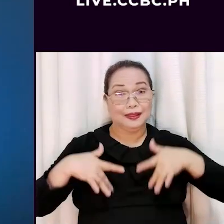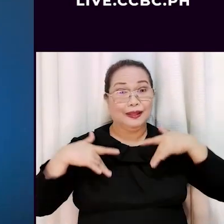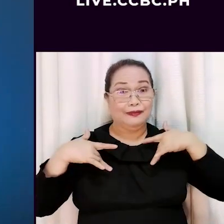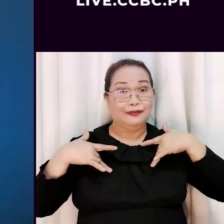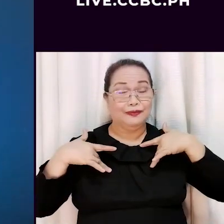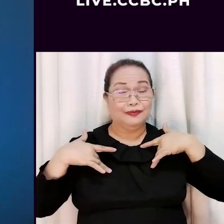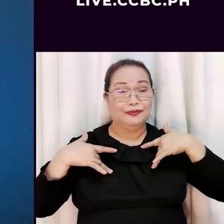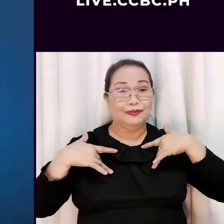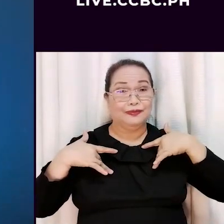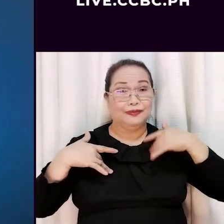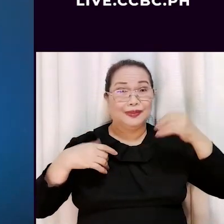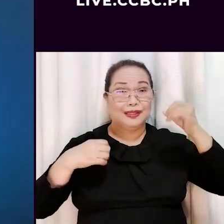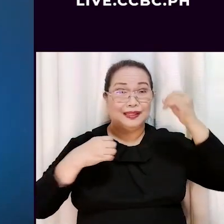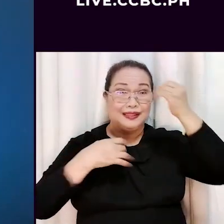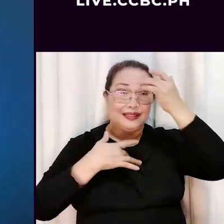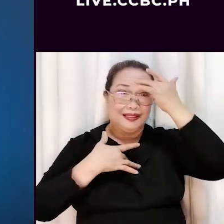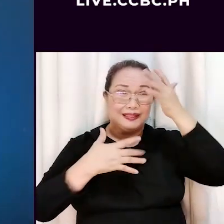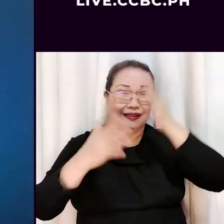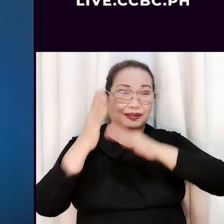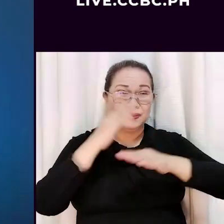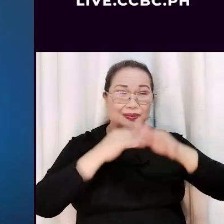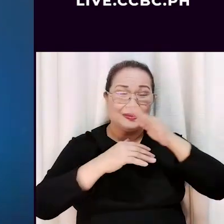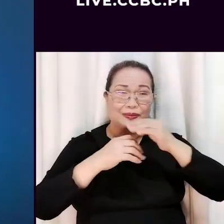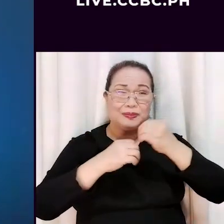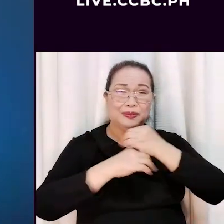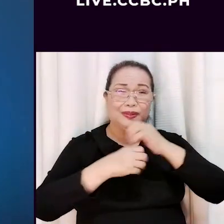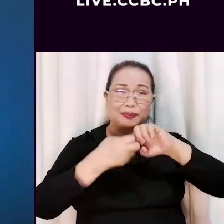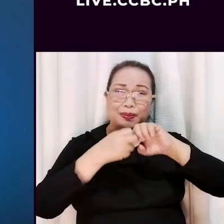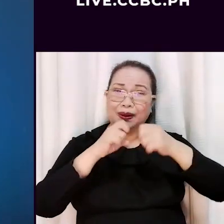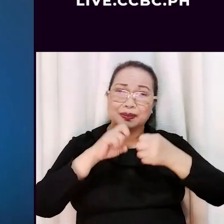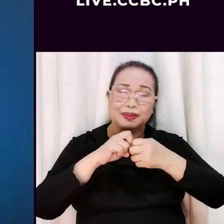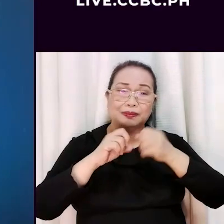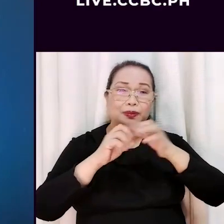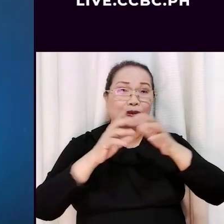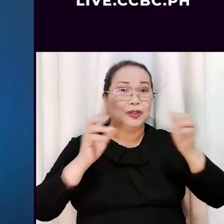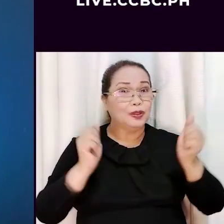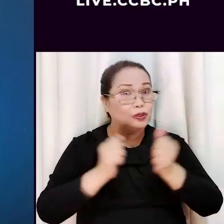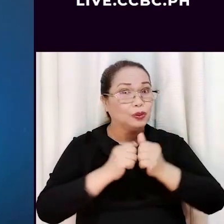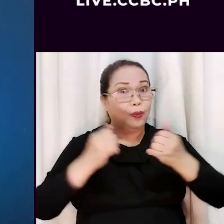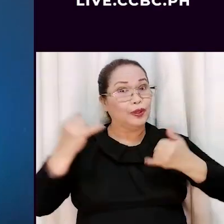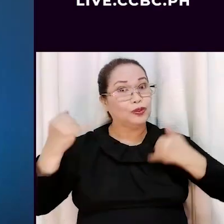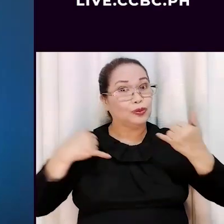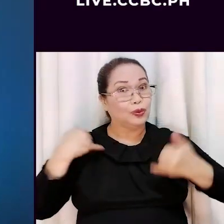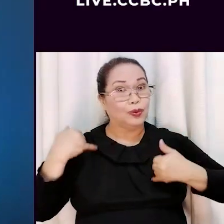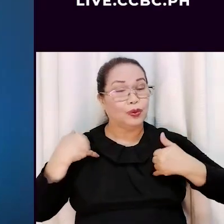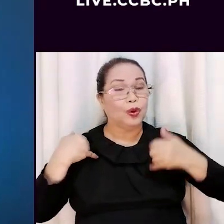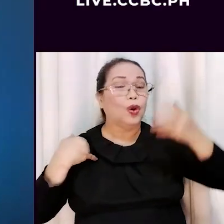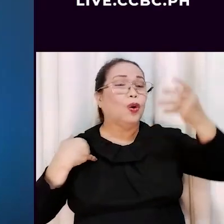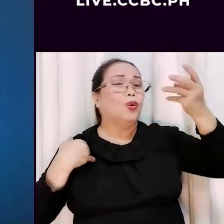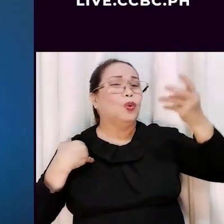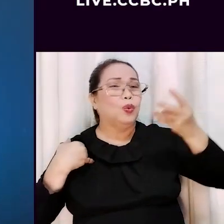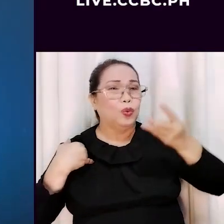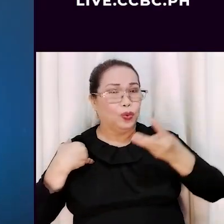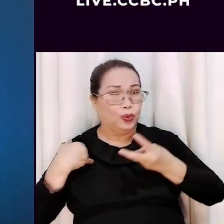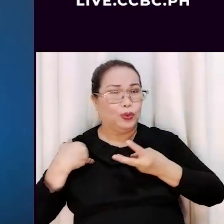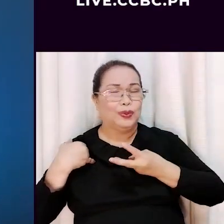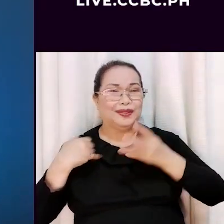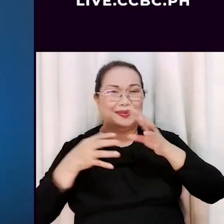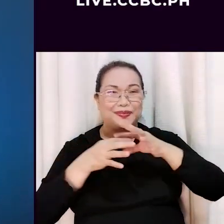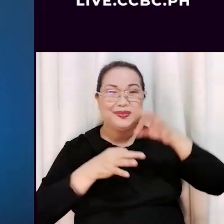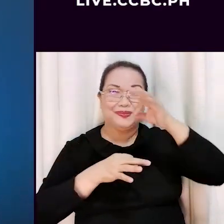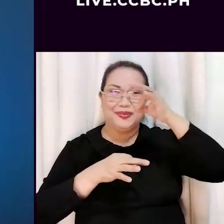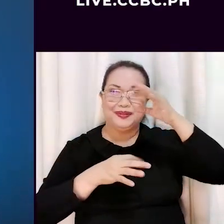afflictions, okay, with gladness and joy, with a welcoming, you know,